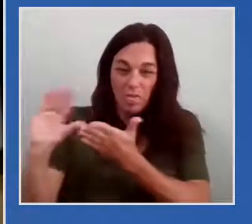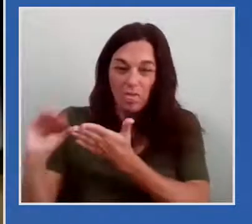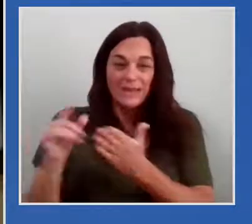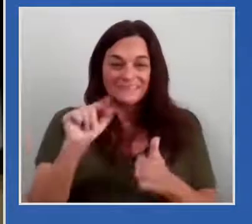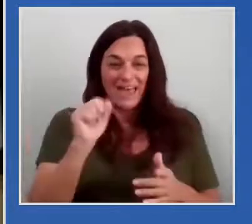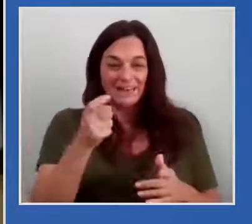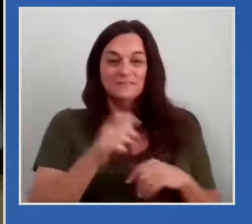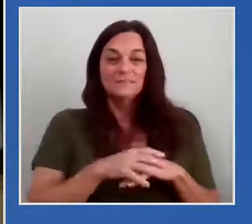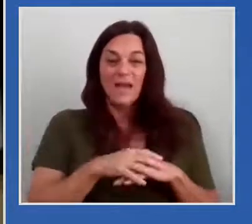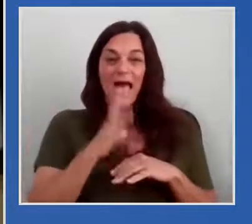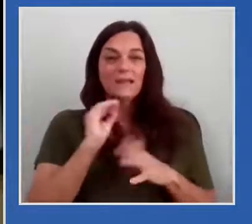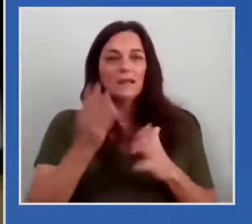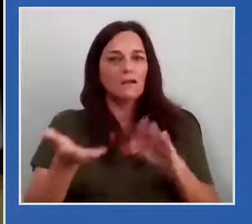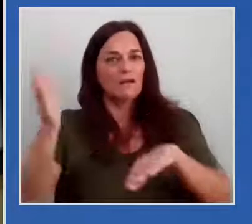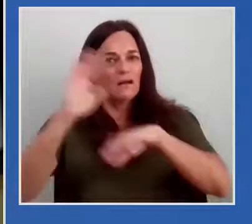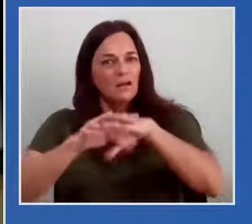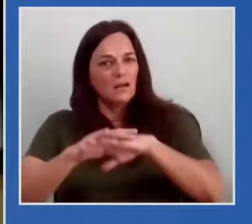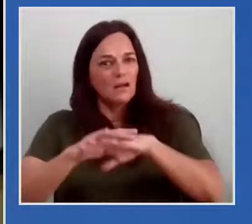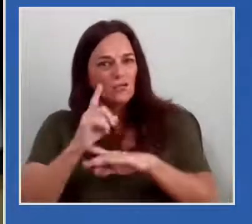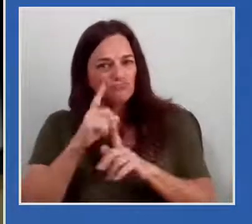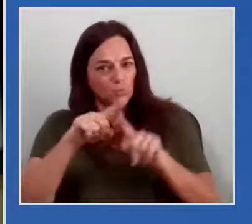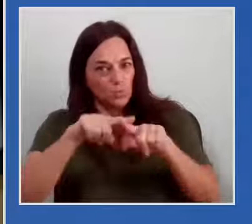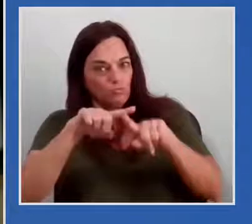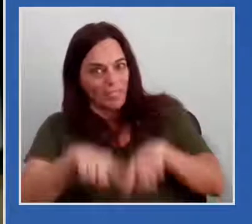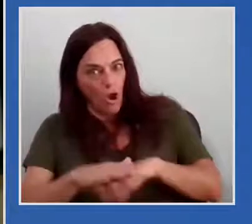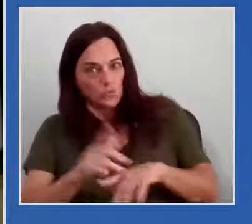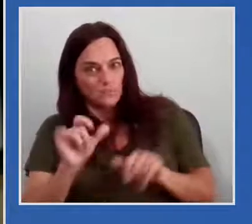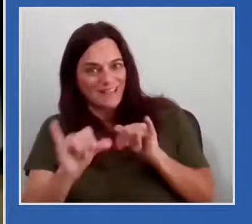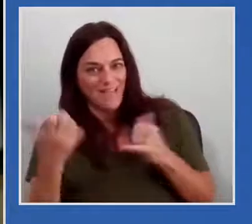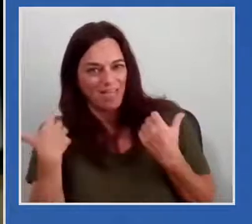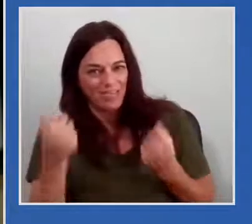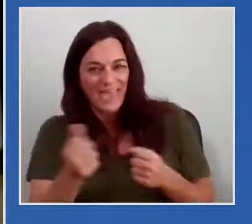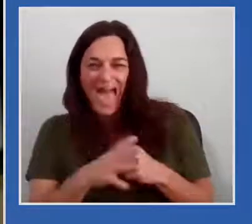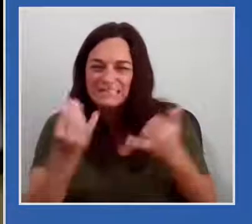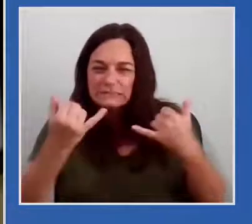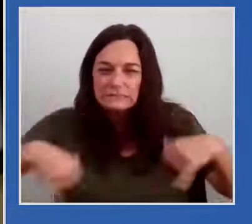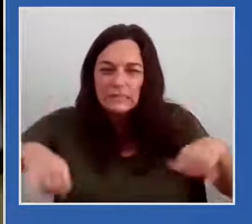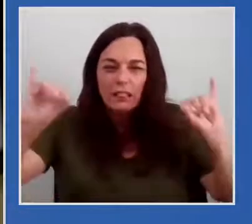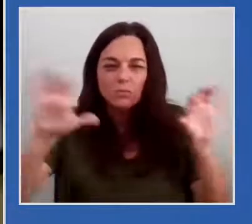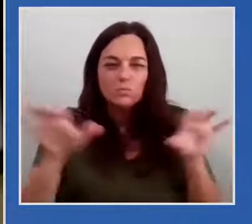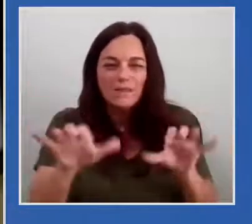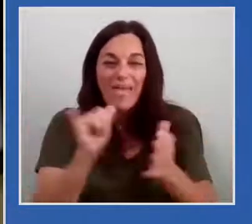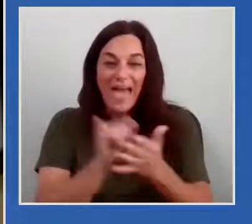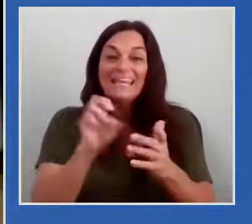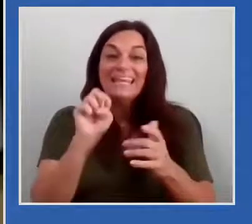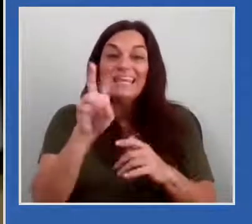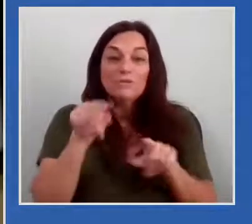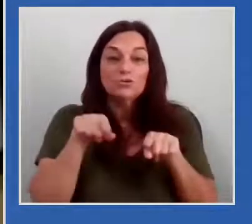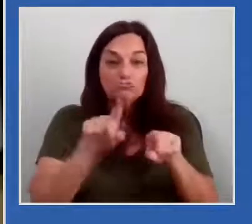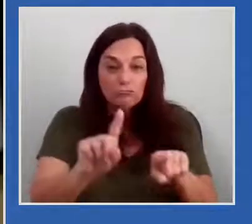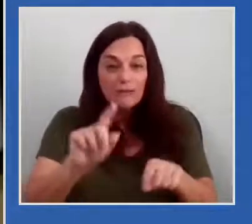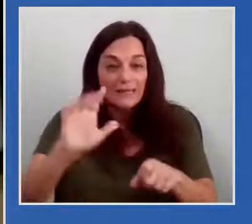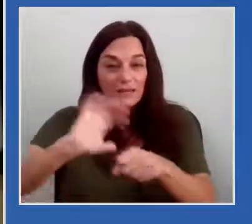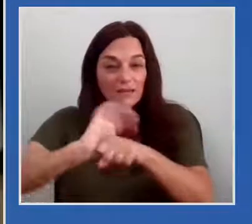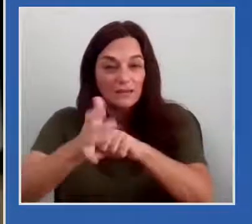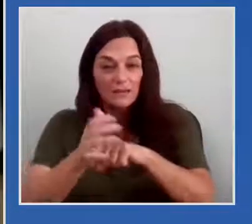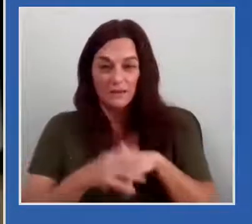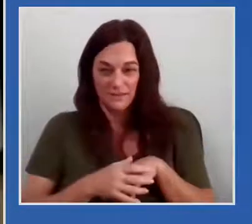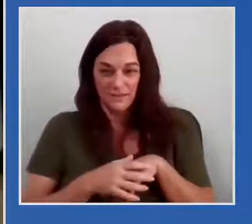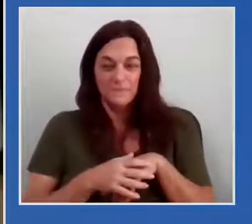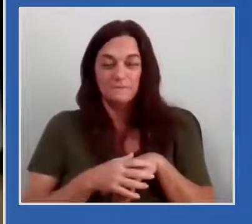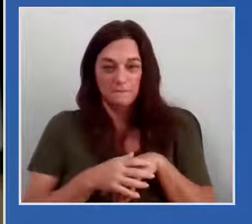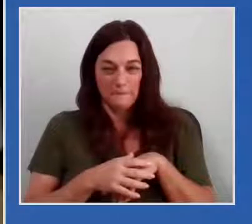for medicines that you rely on to stay healthy. And they're still doing it, even during the pandemic. And quite frankly, it's